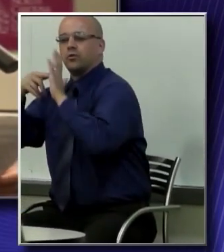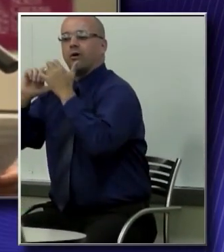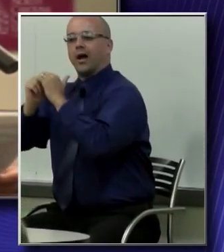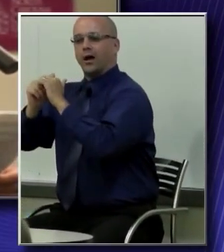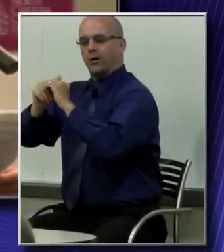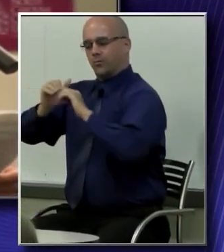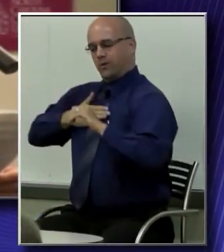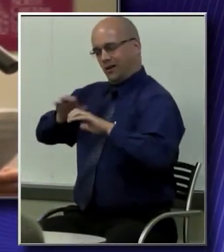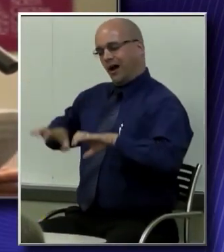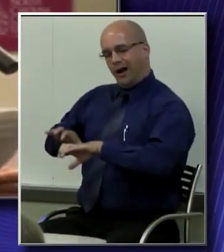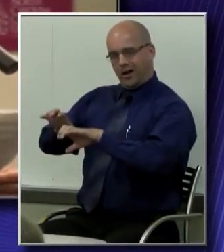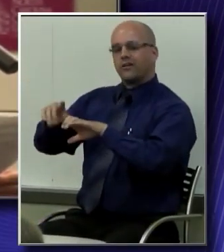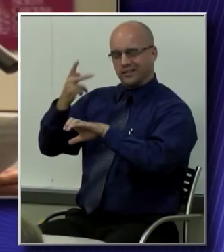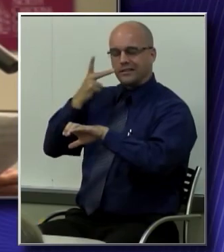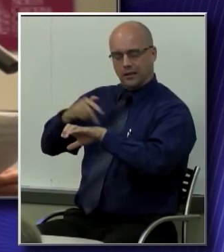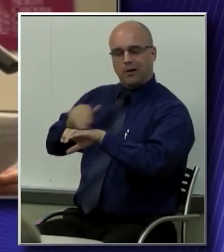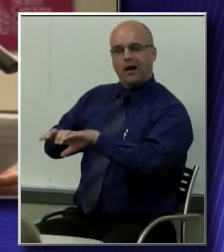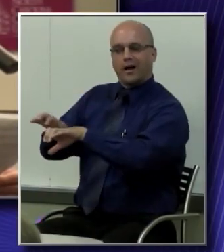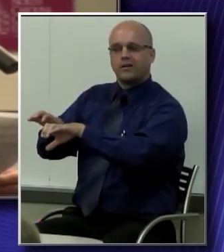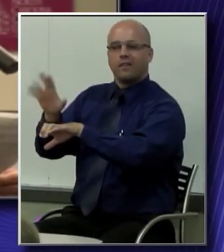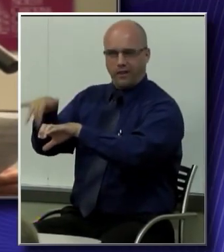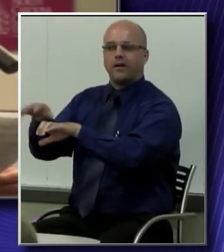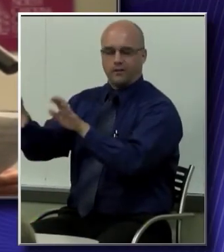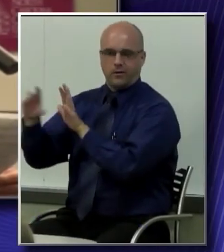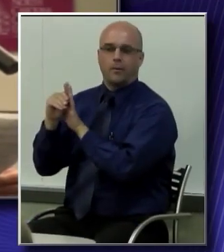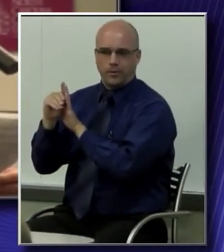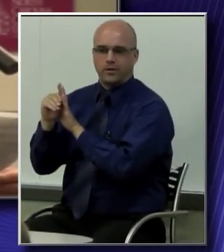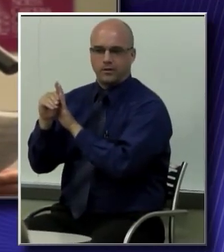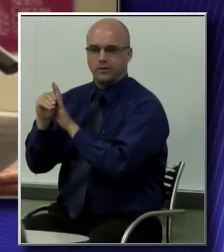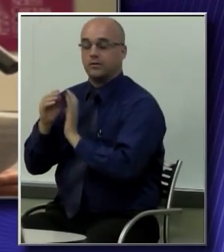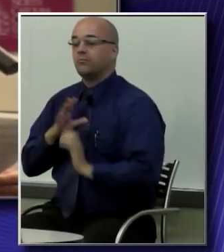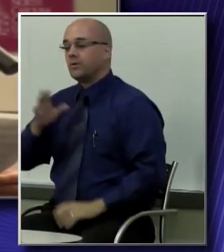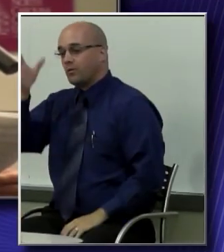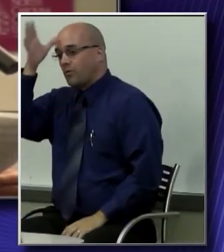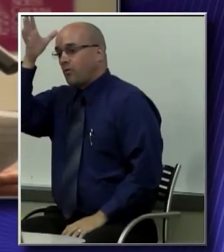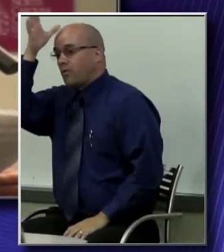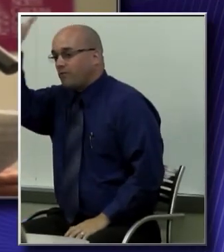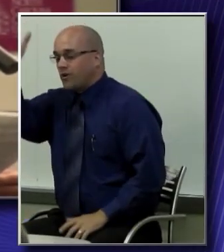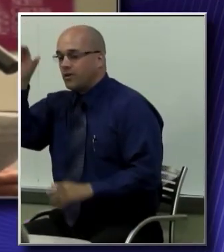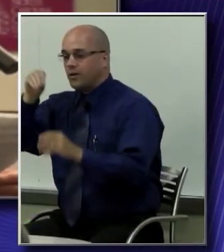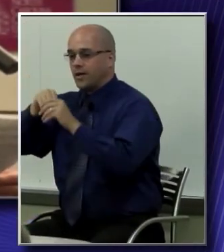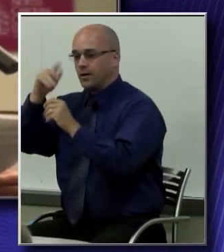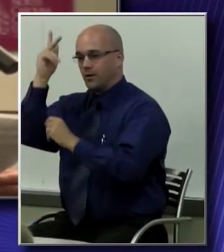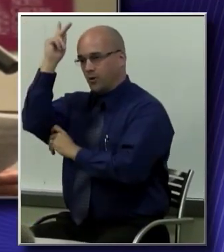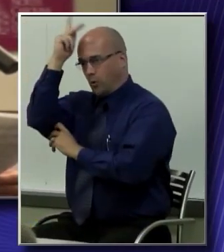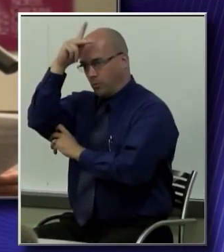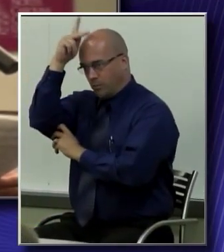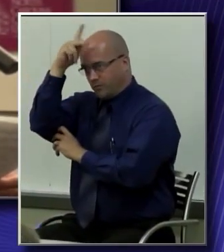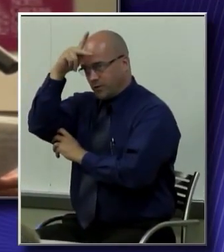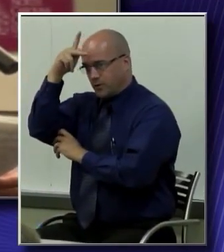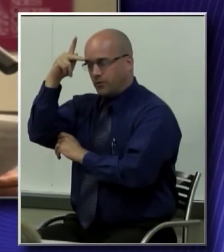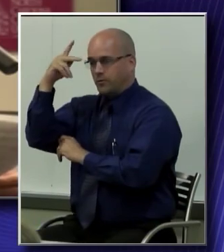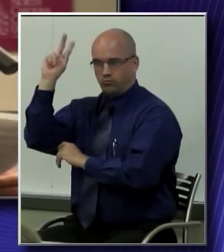as a professor of political science and later served in the GA at the UNC system.